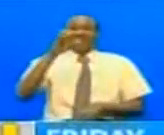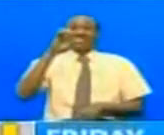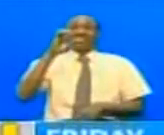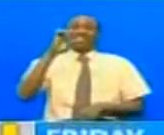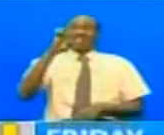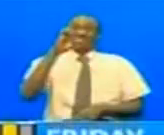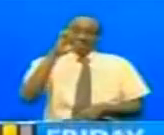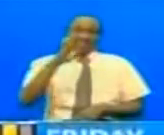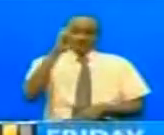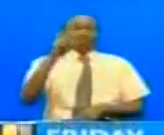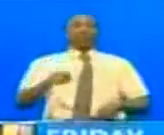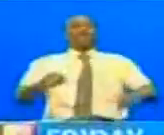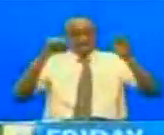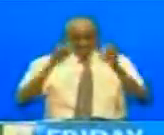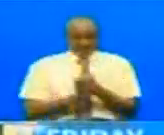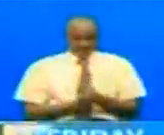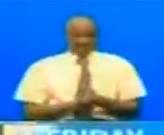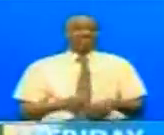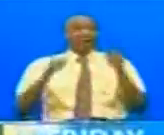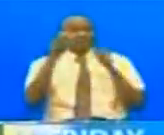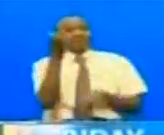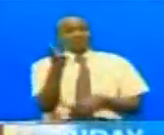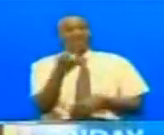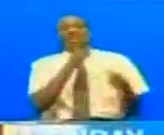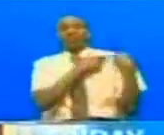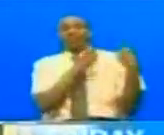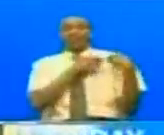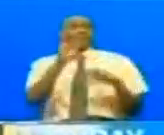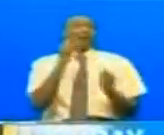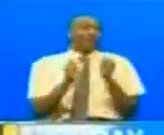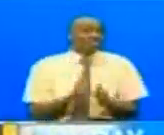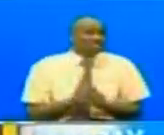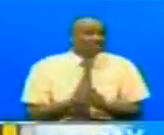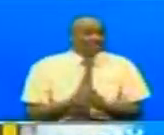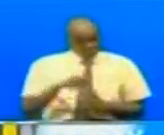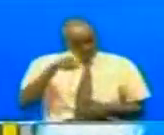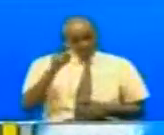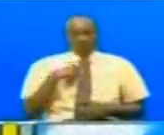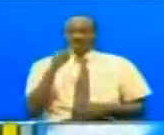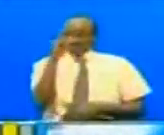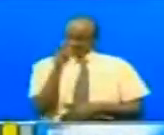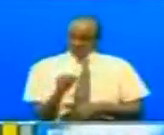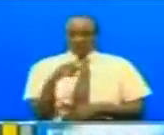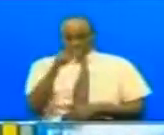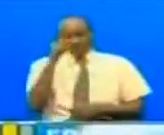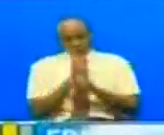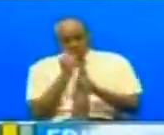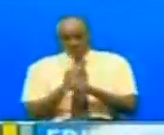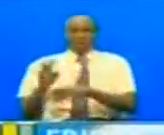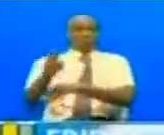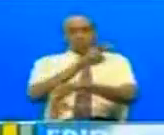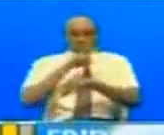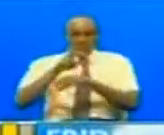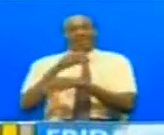executive chairman. The role of an executive chairman in most companies is reserved for an individual who plays an oversight role